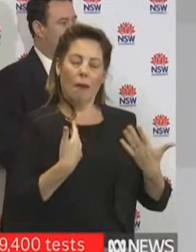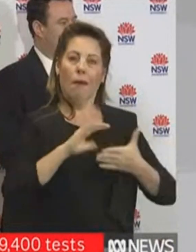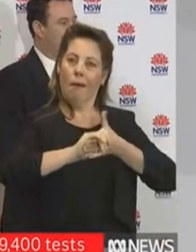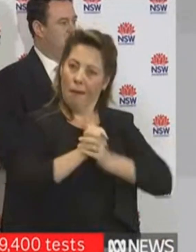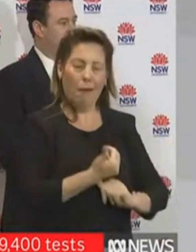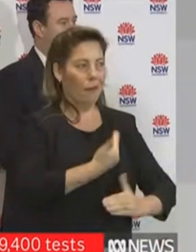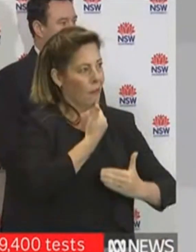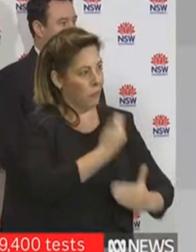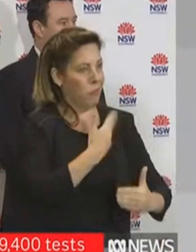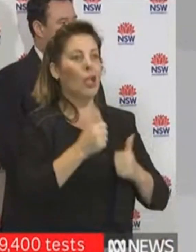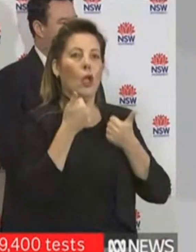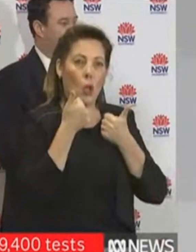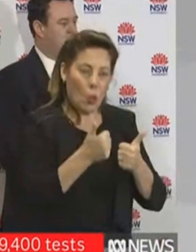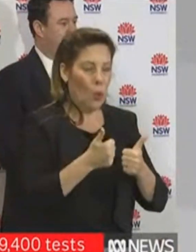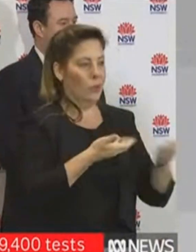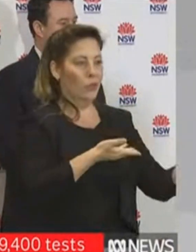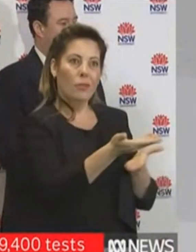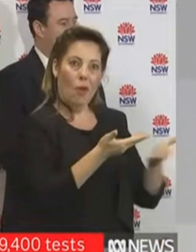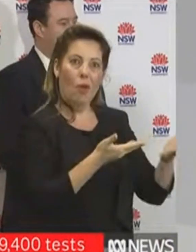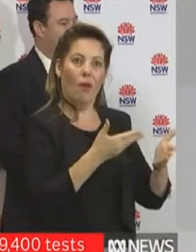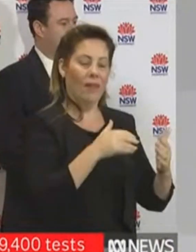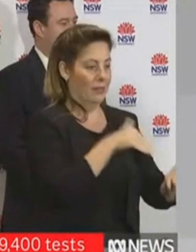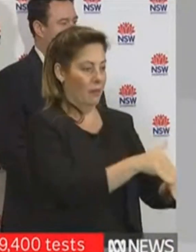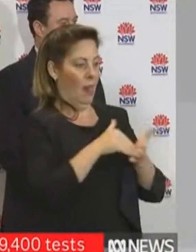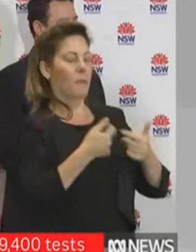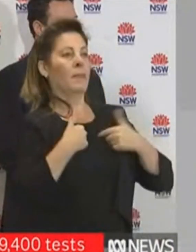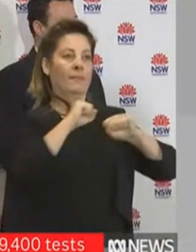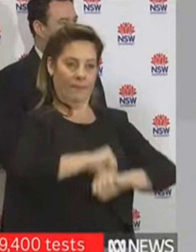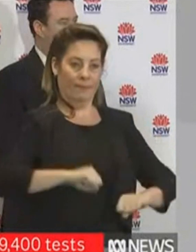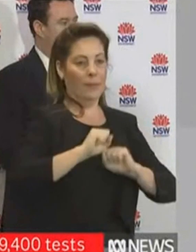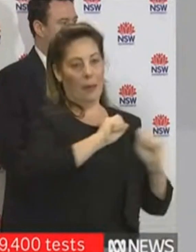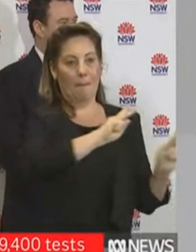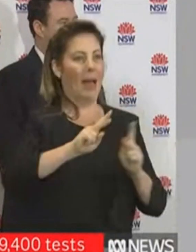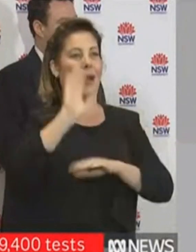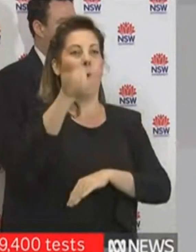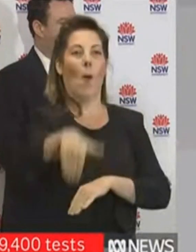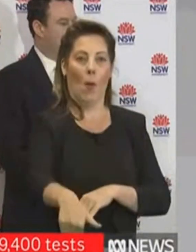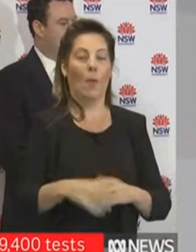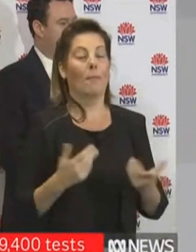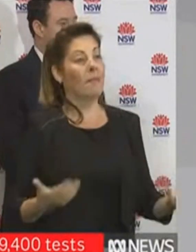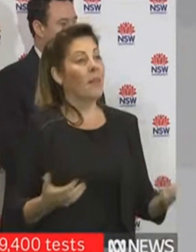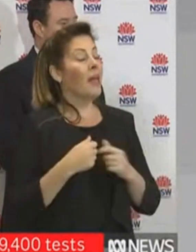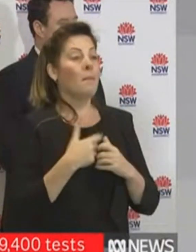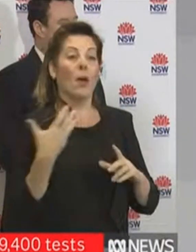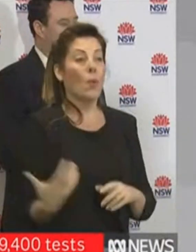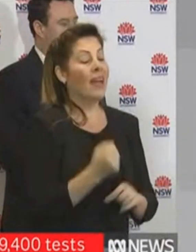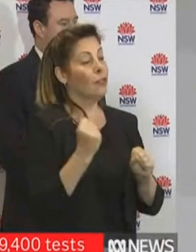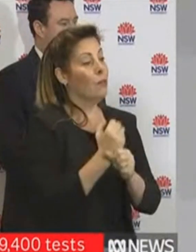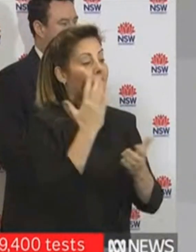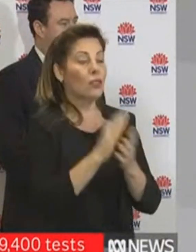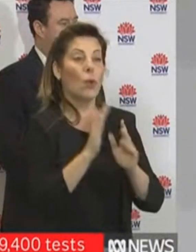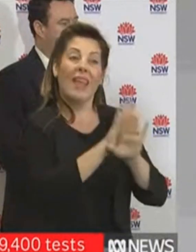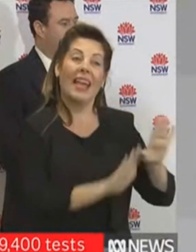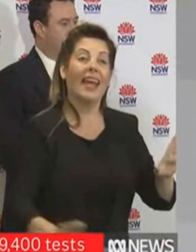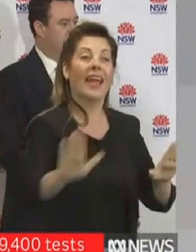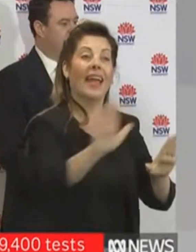and I know it's been difficult, but this is part of the job we're doing behind the scenes to keep everybody safe and to make sure we control the spread. So I just wanted to